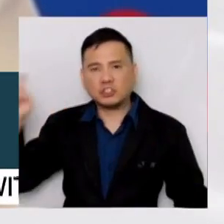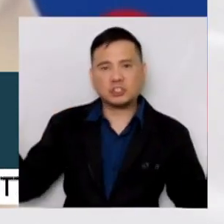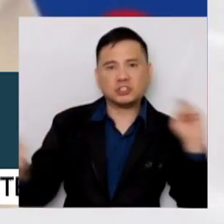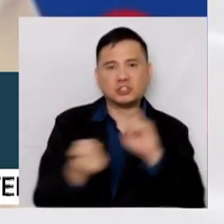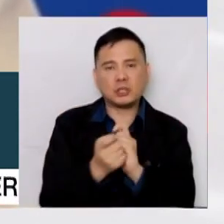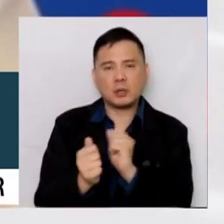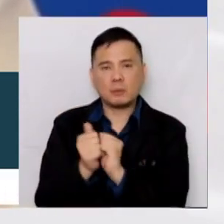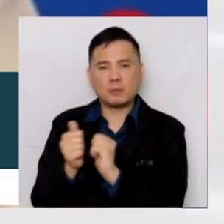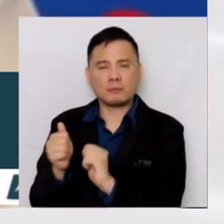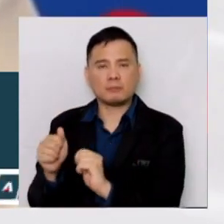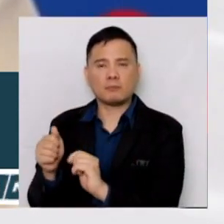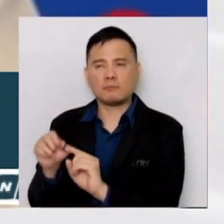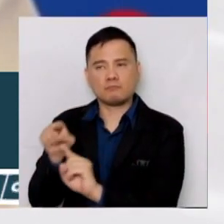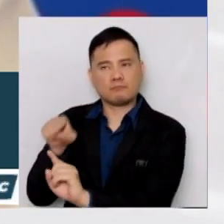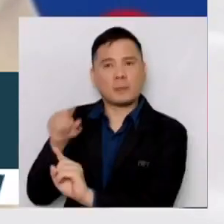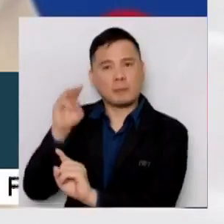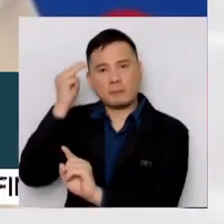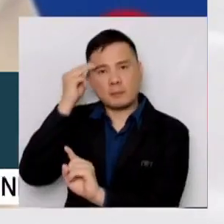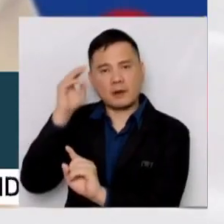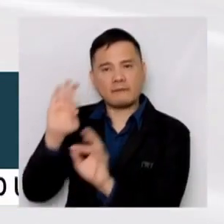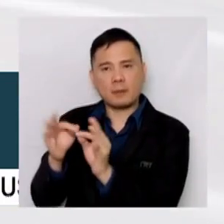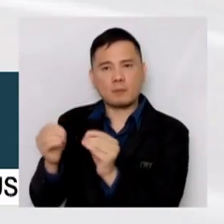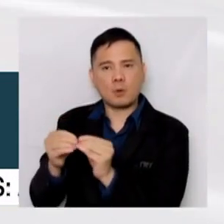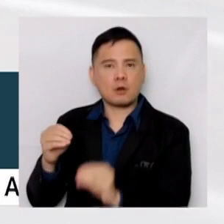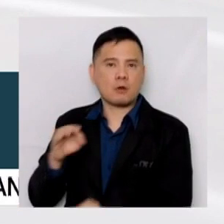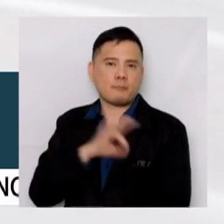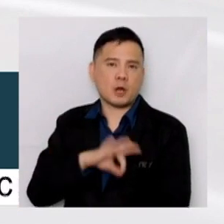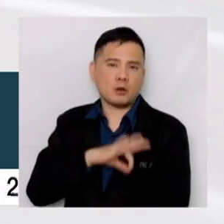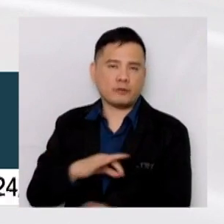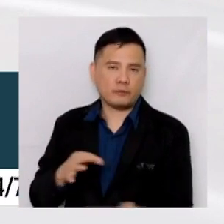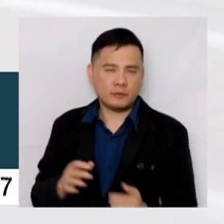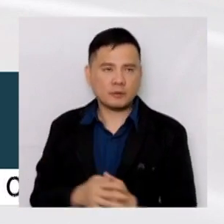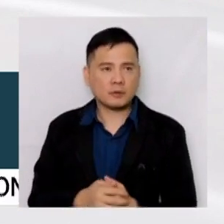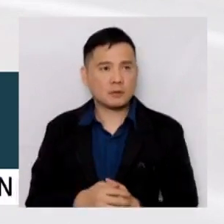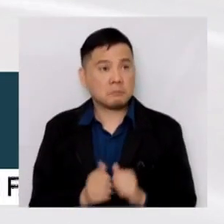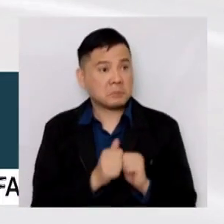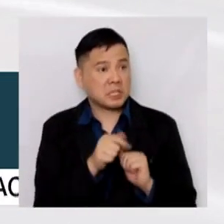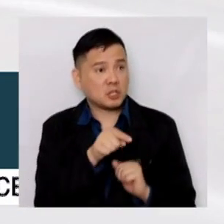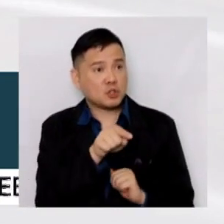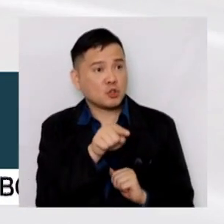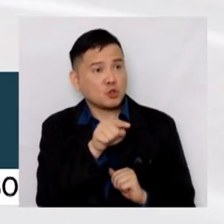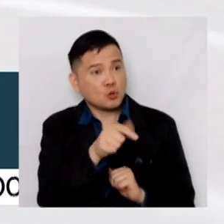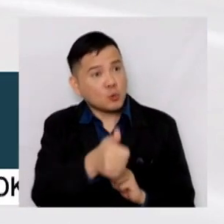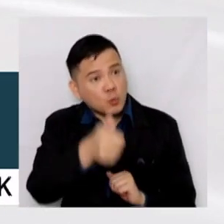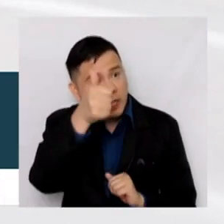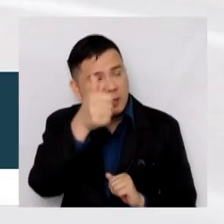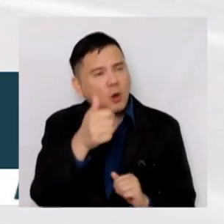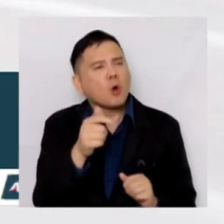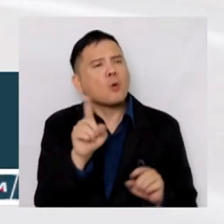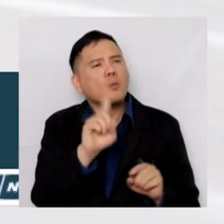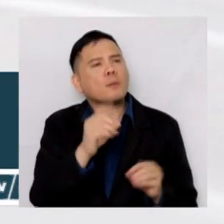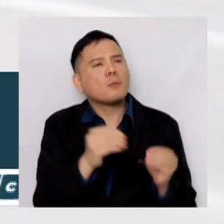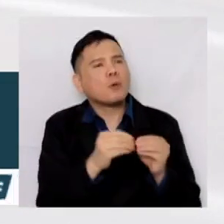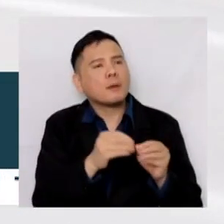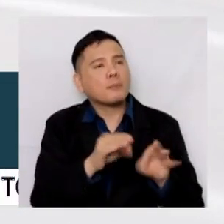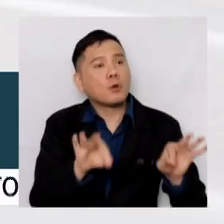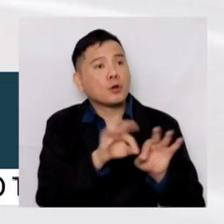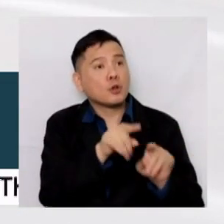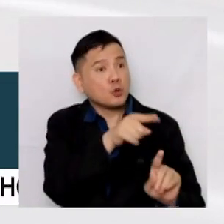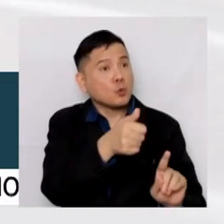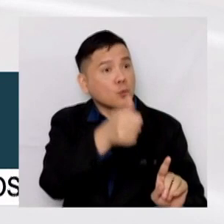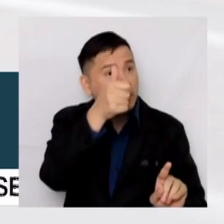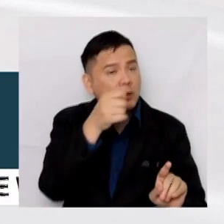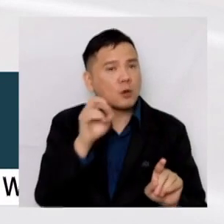that is a valid concern. What's more important to you then, that you win, or that a Marcos is prevented from occupying the palace once again?